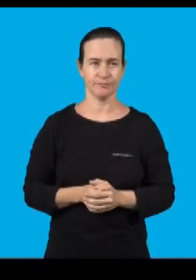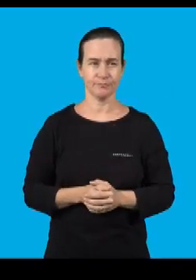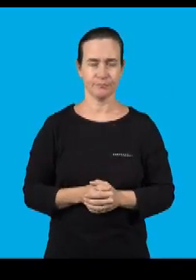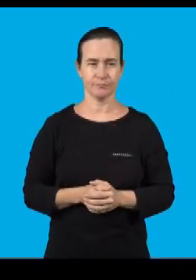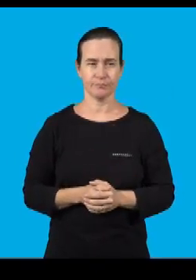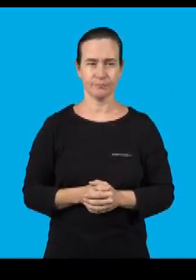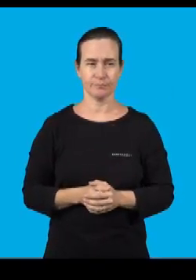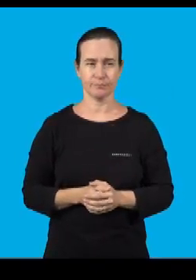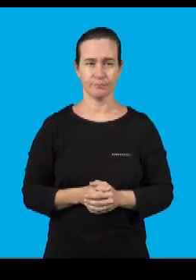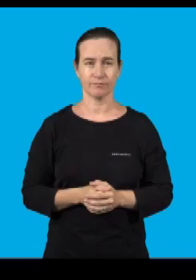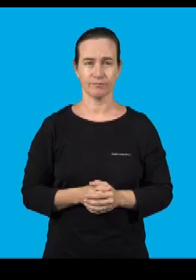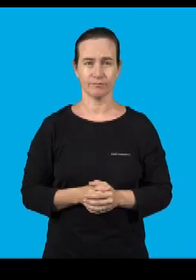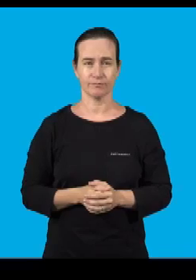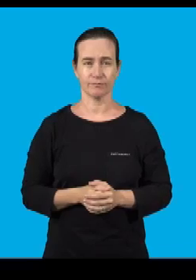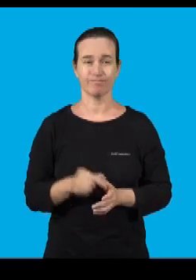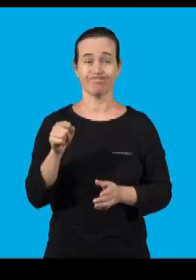It says, but,